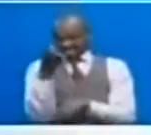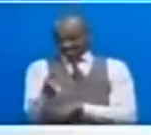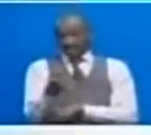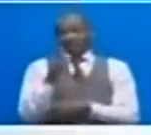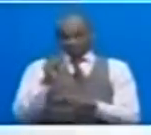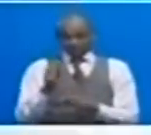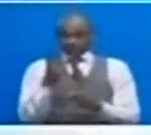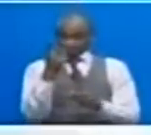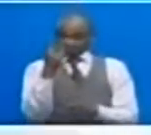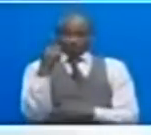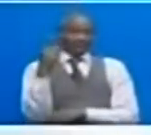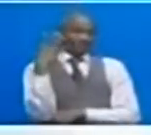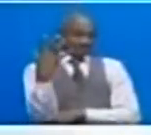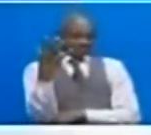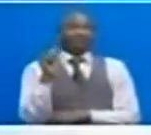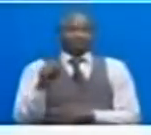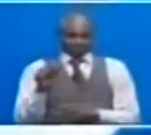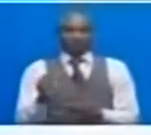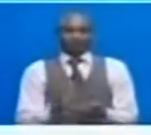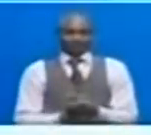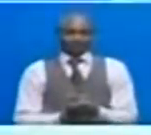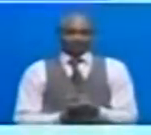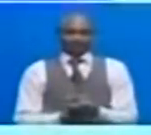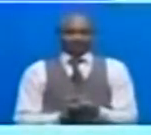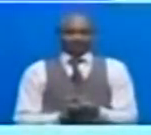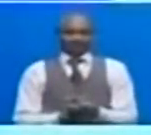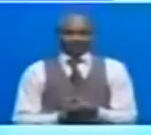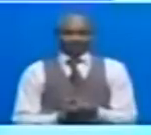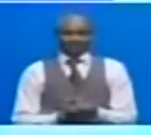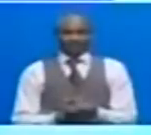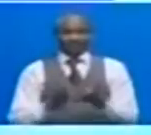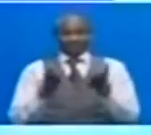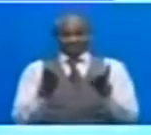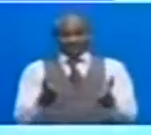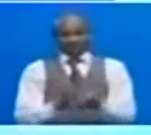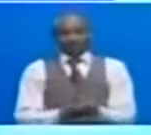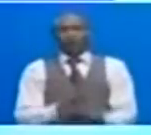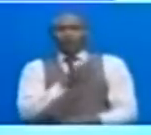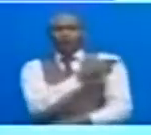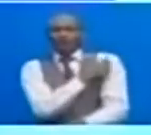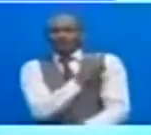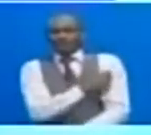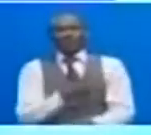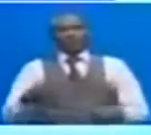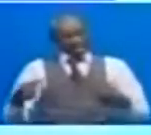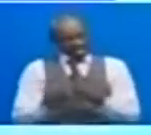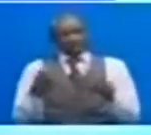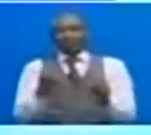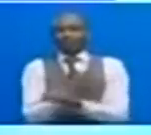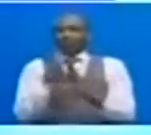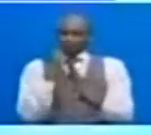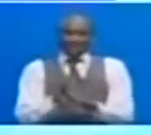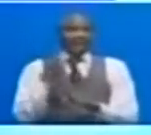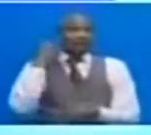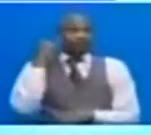I'd love to sample your views on that. Hospital services remain paralyzed in Nakuru County,